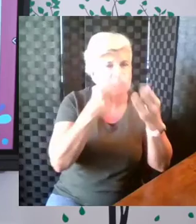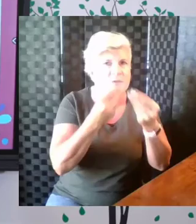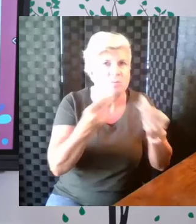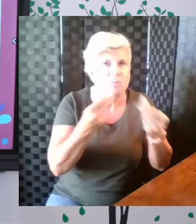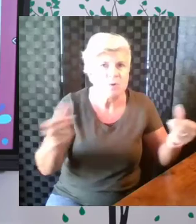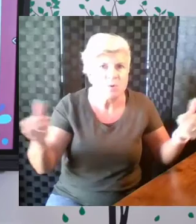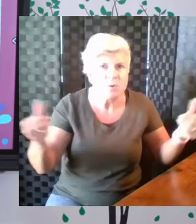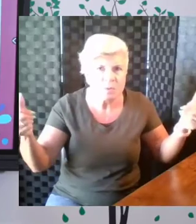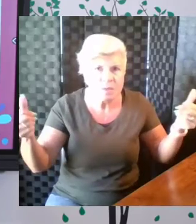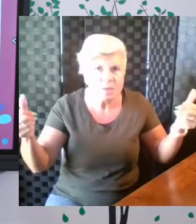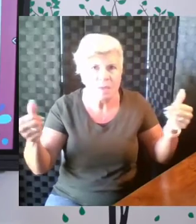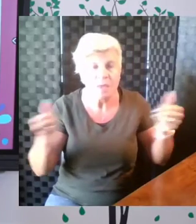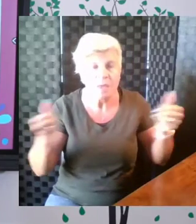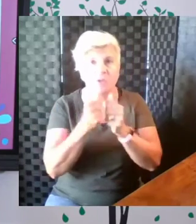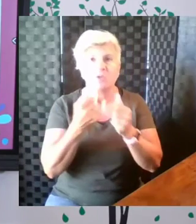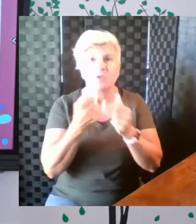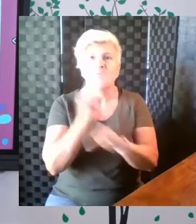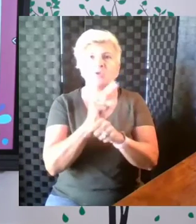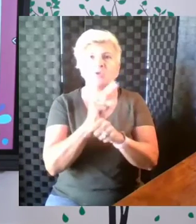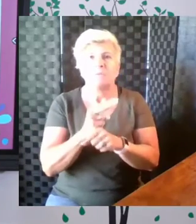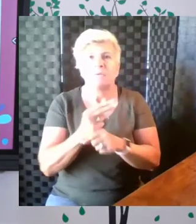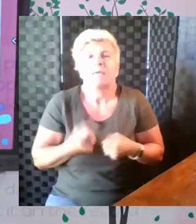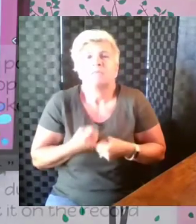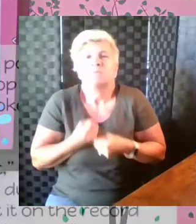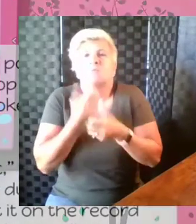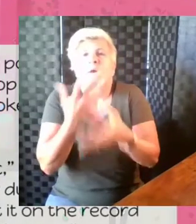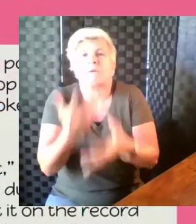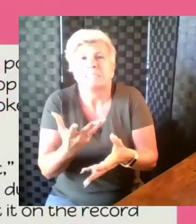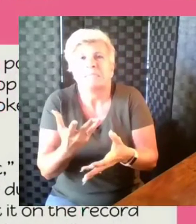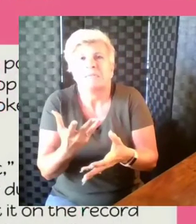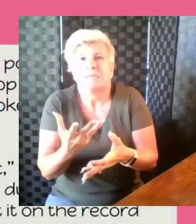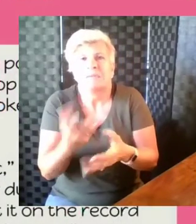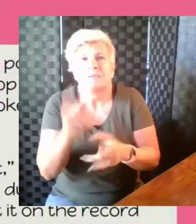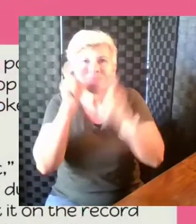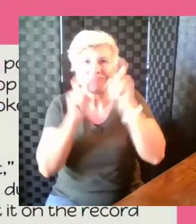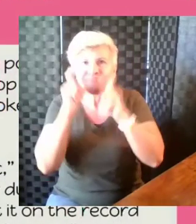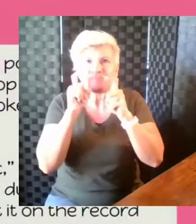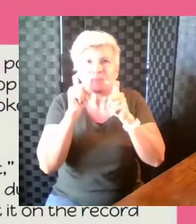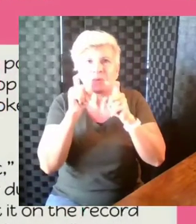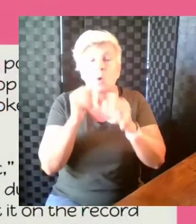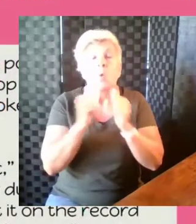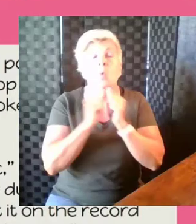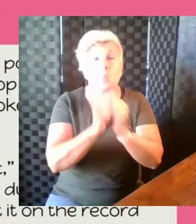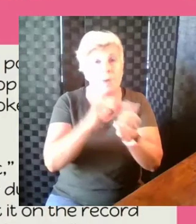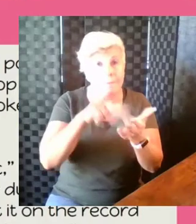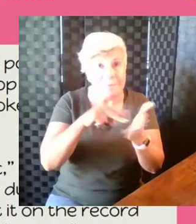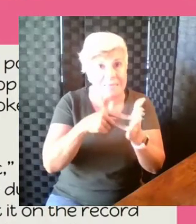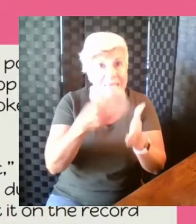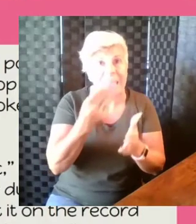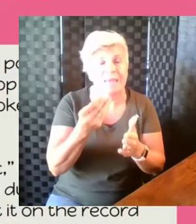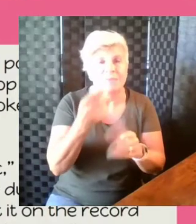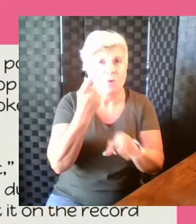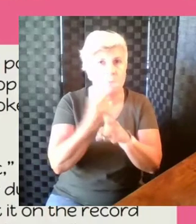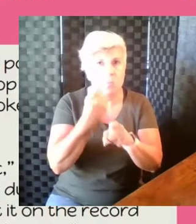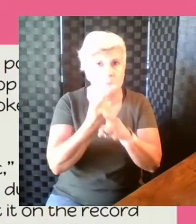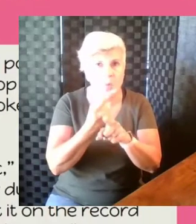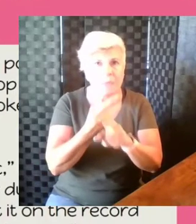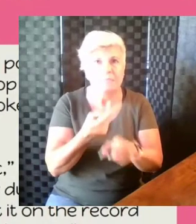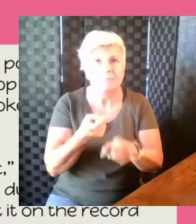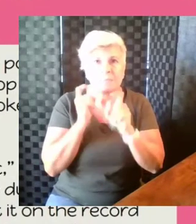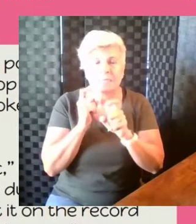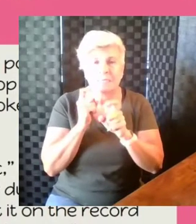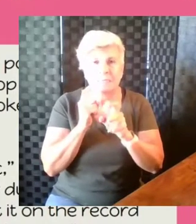smoothly, with expression, with meaning, and at just the right speed. We don't want to read